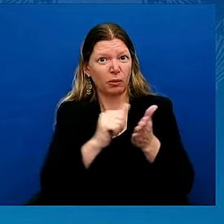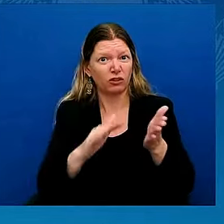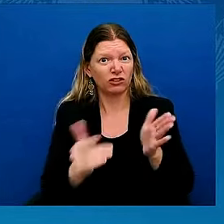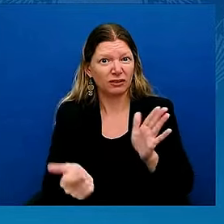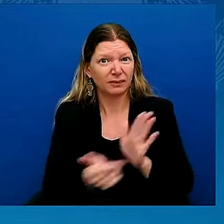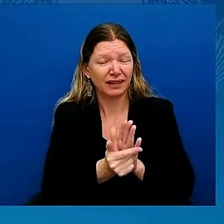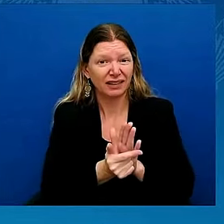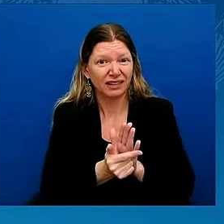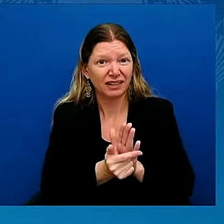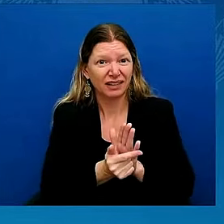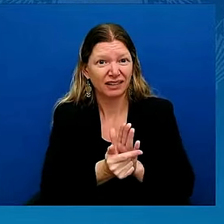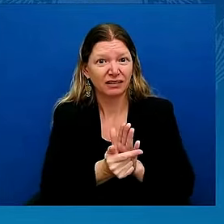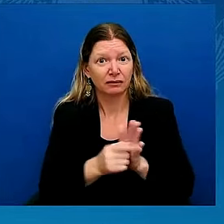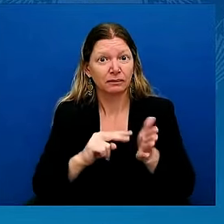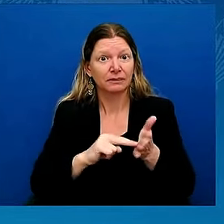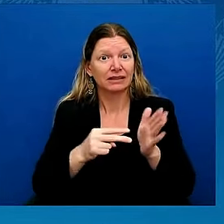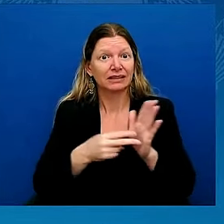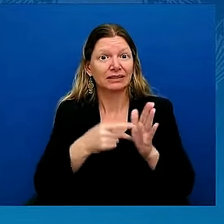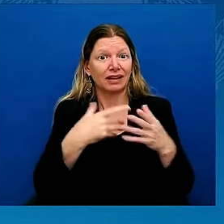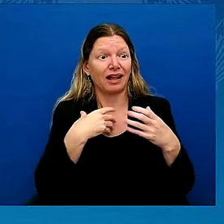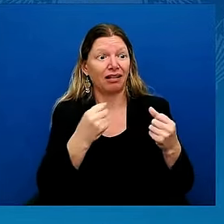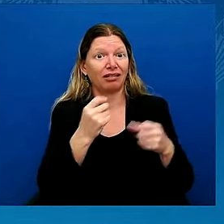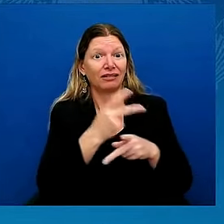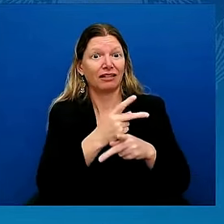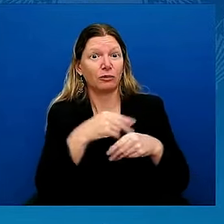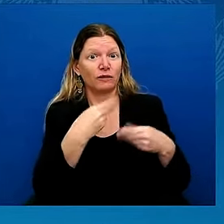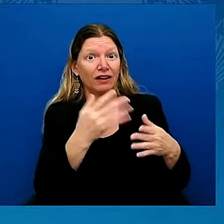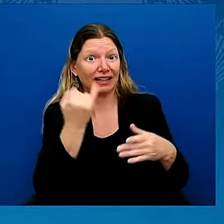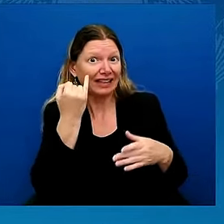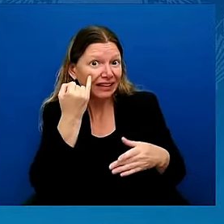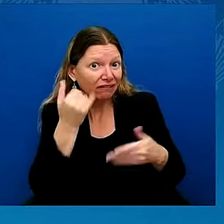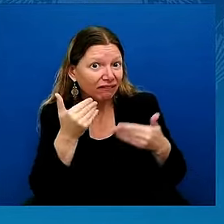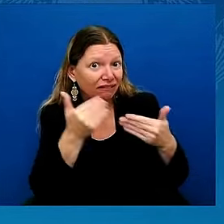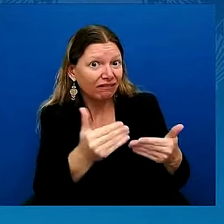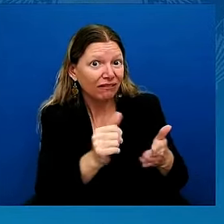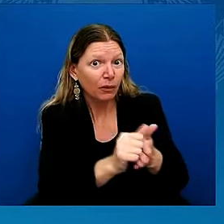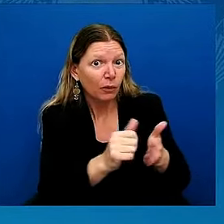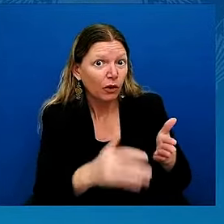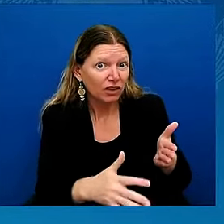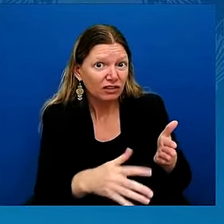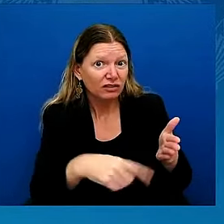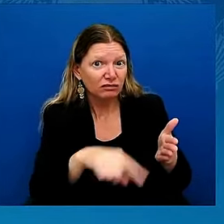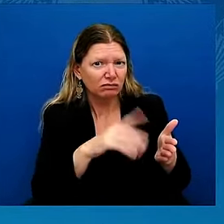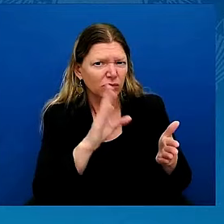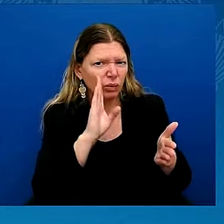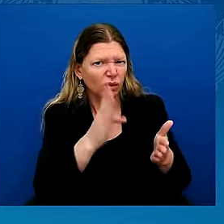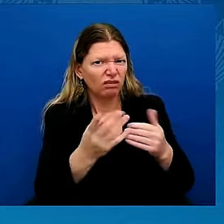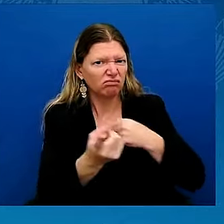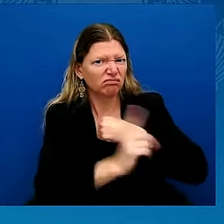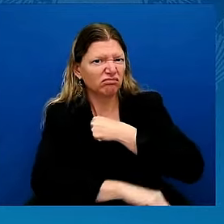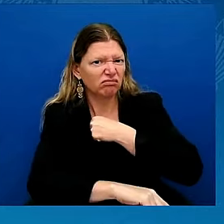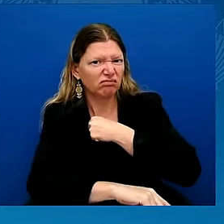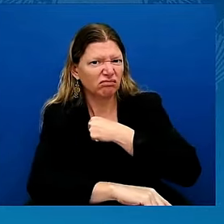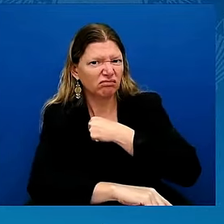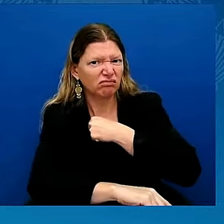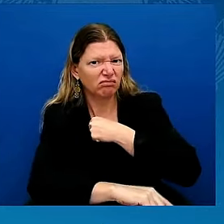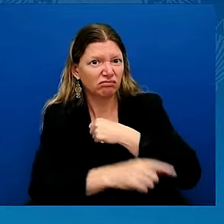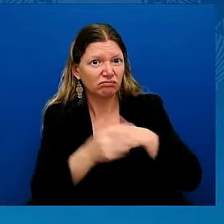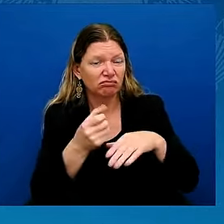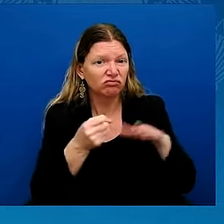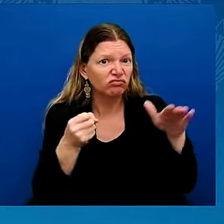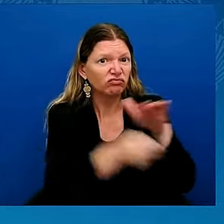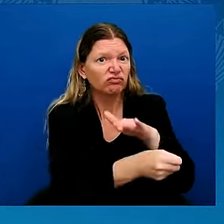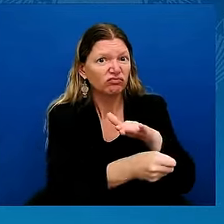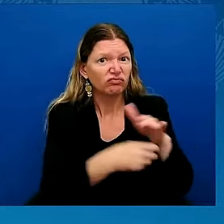providing prison for life. You guys may have heard the story, many here, about the stories about the horrendous,